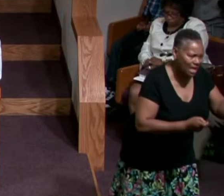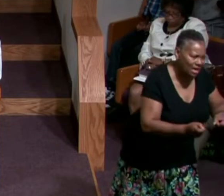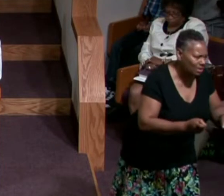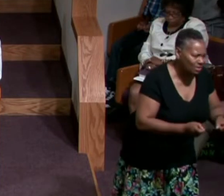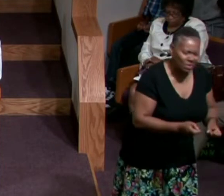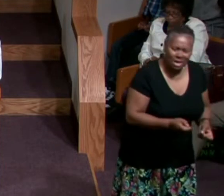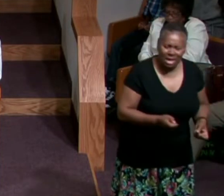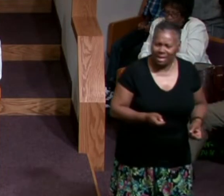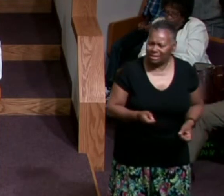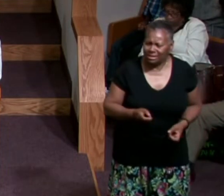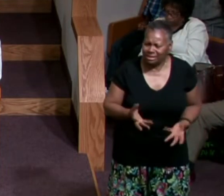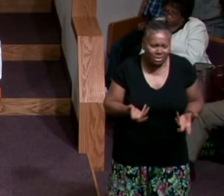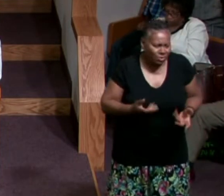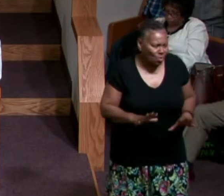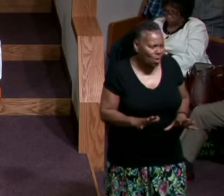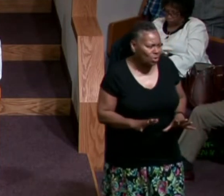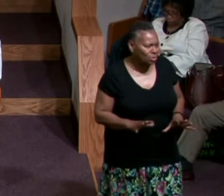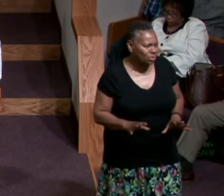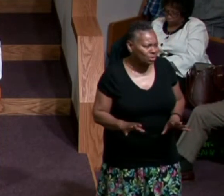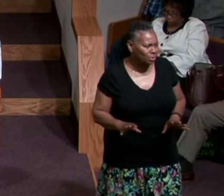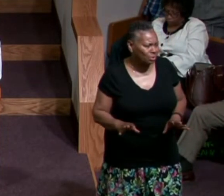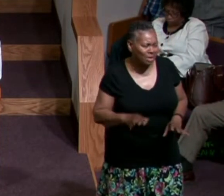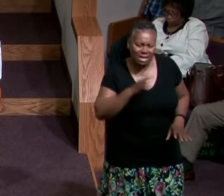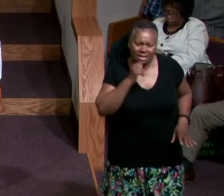the child's mother, so he bounced.